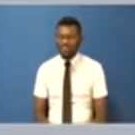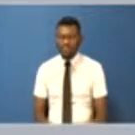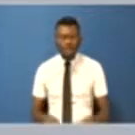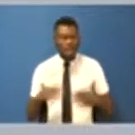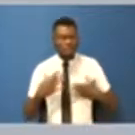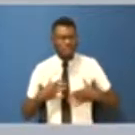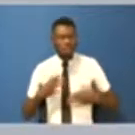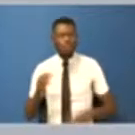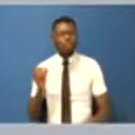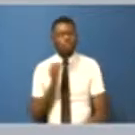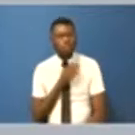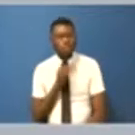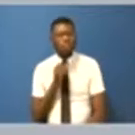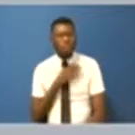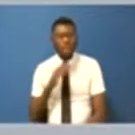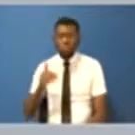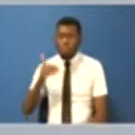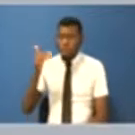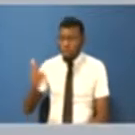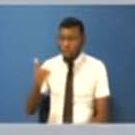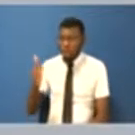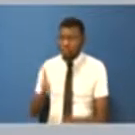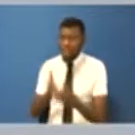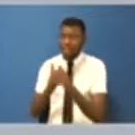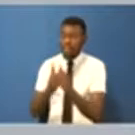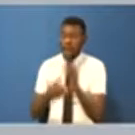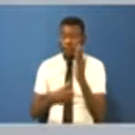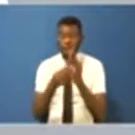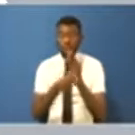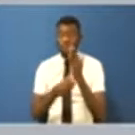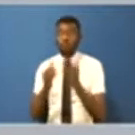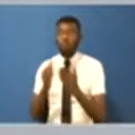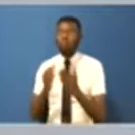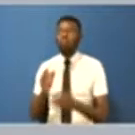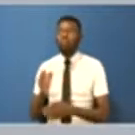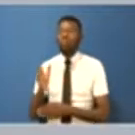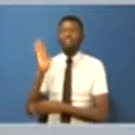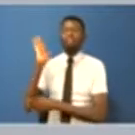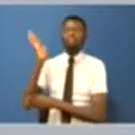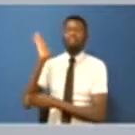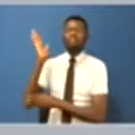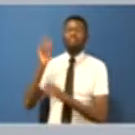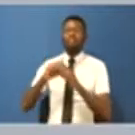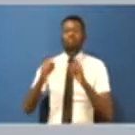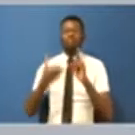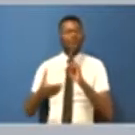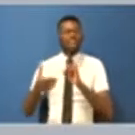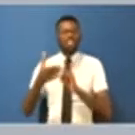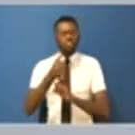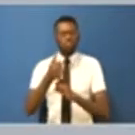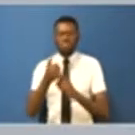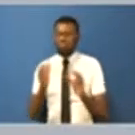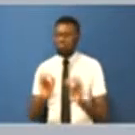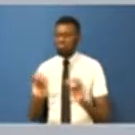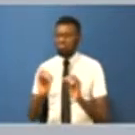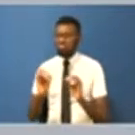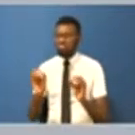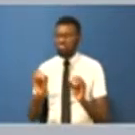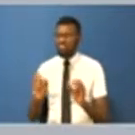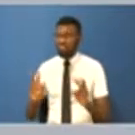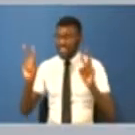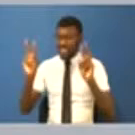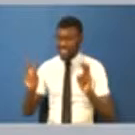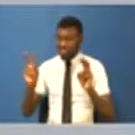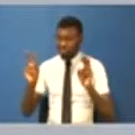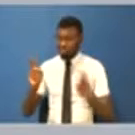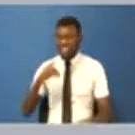people have complained that at times leaders give manifesto and they are not able to fulfill what they have said especially the issue of the